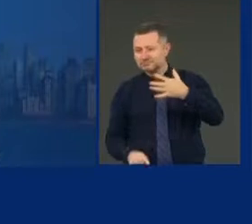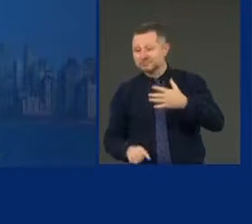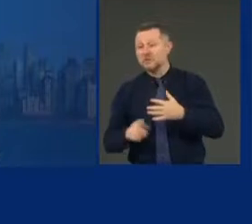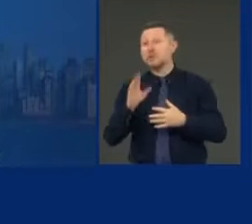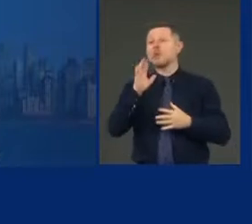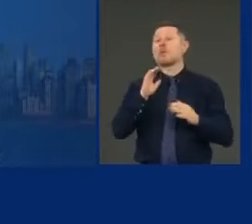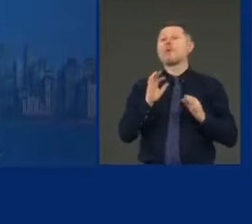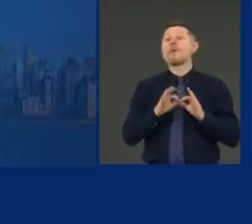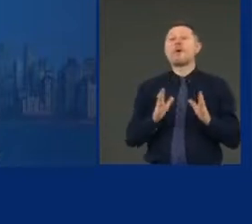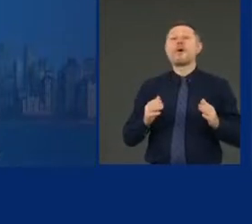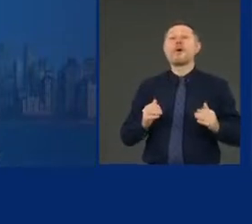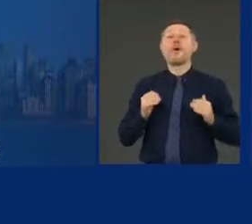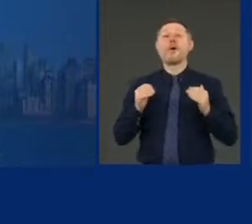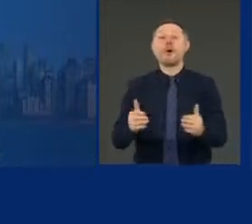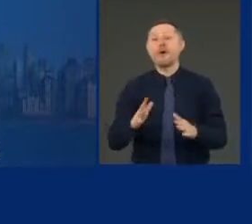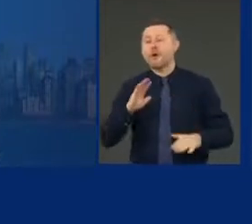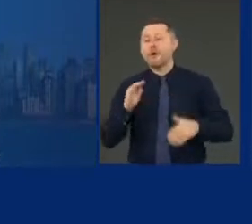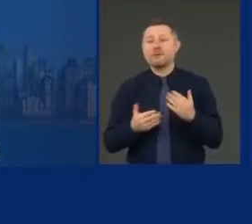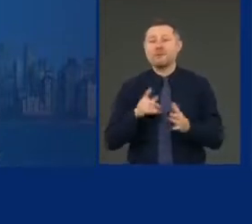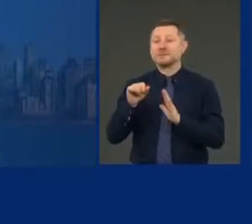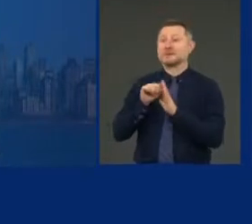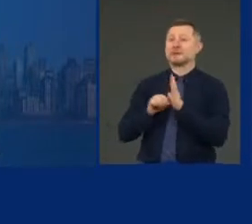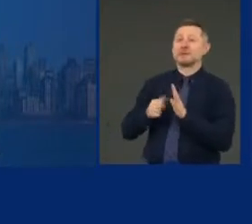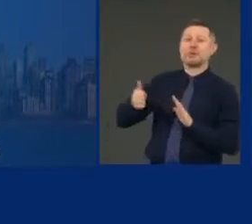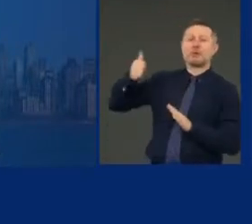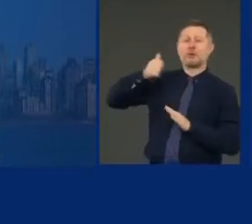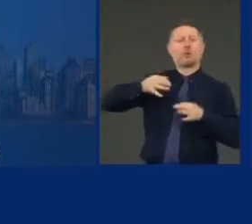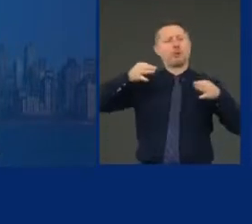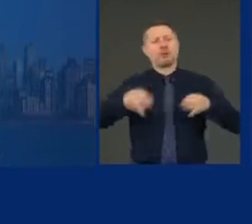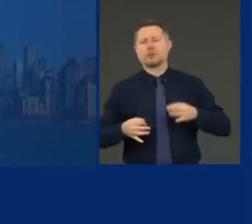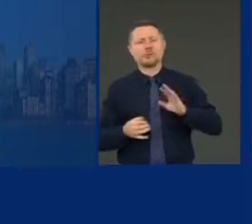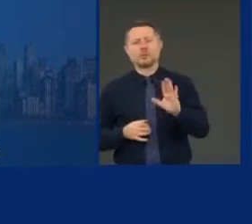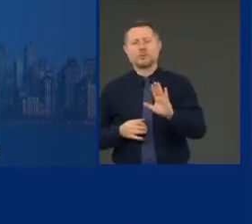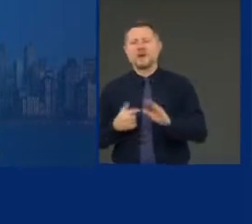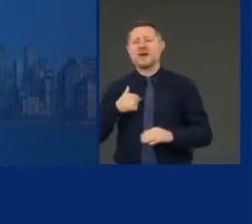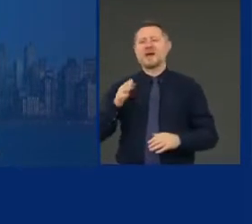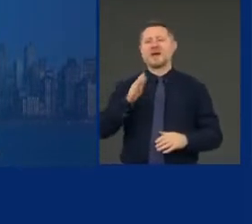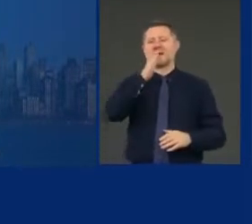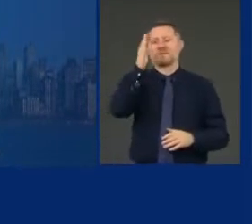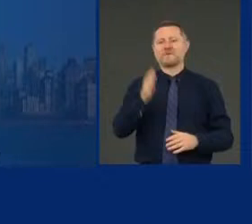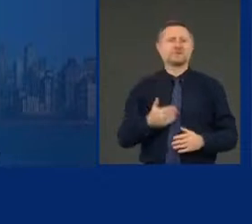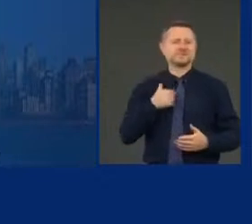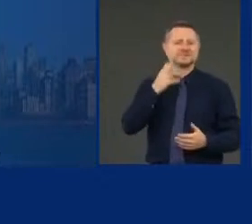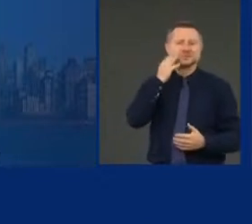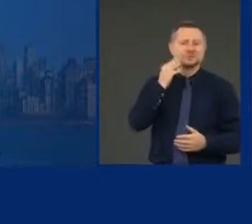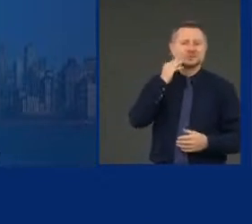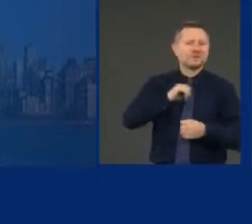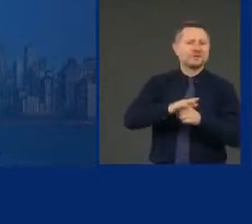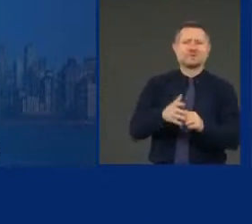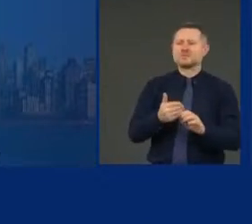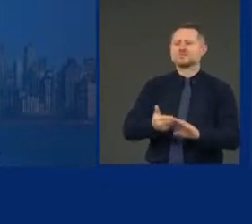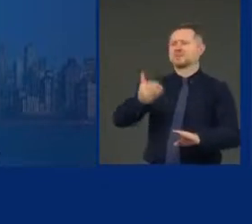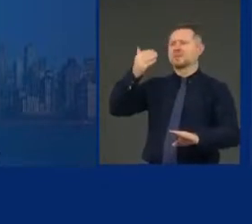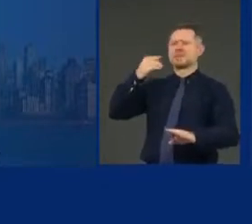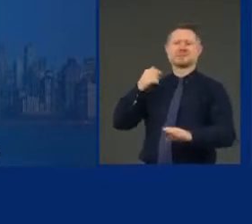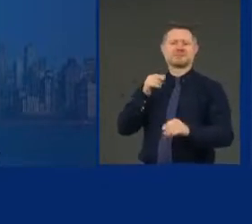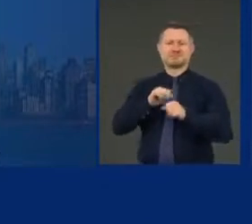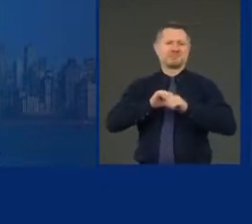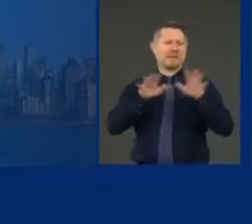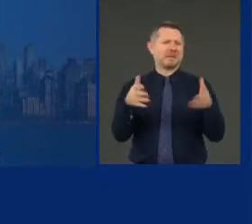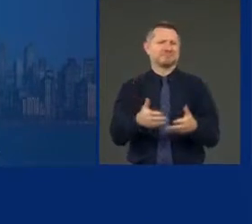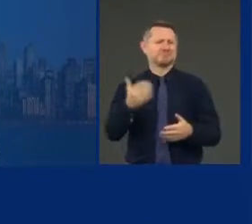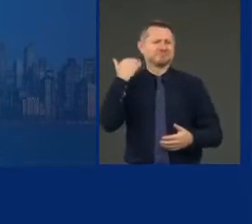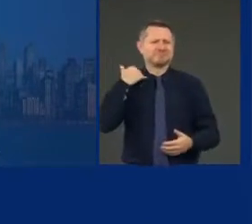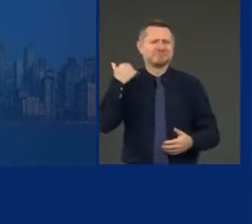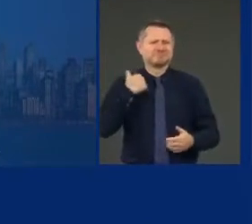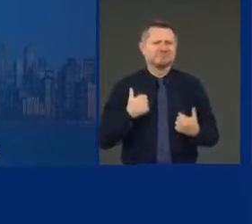the state officials, because nobody has dealt with this pandemic before. One of the most important things in life